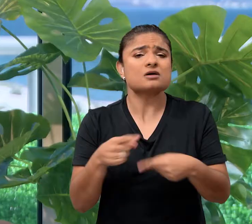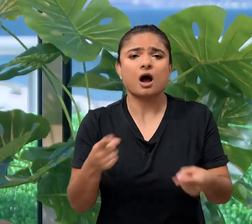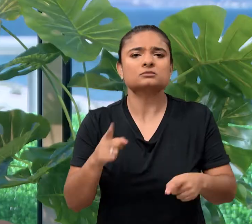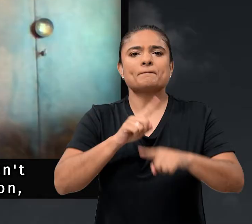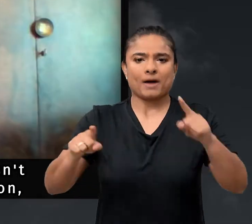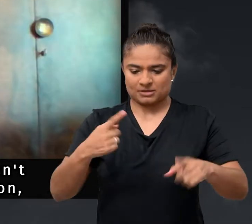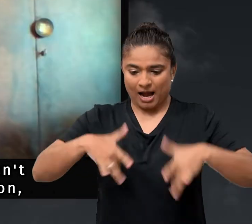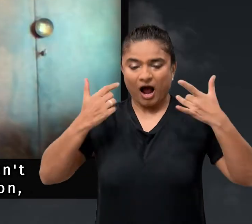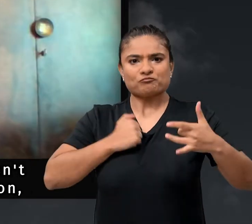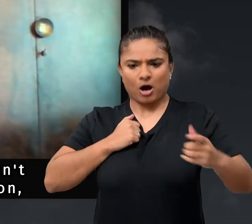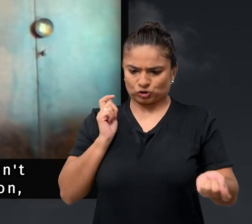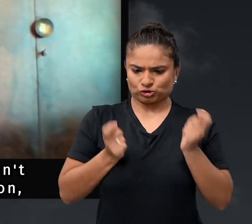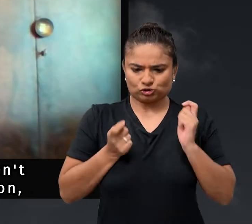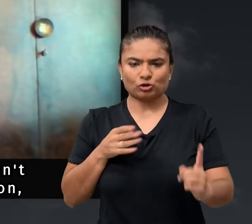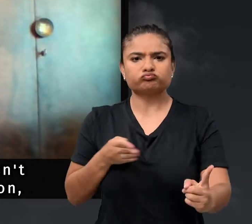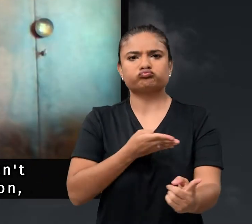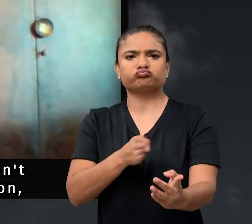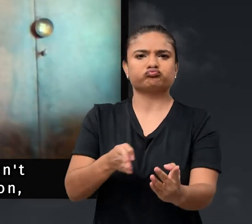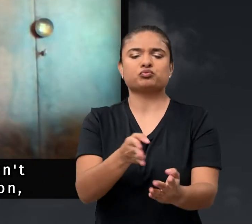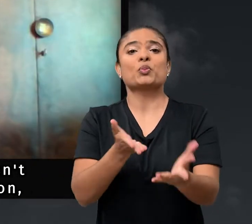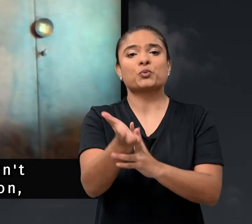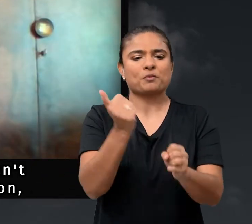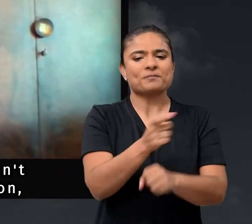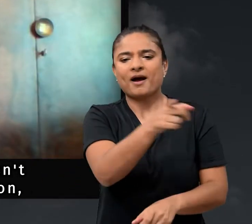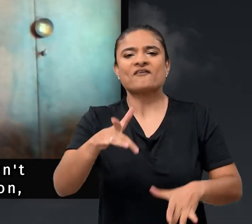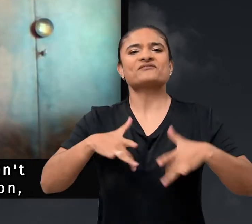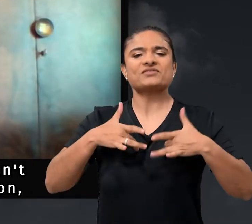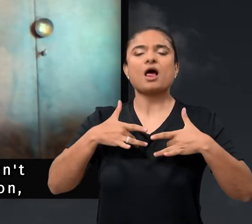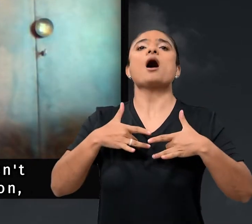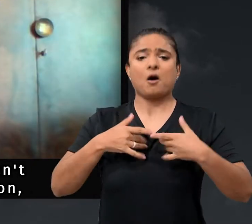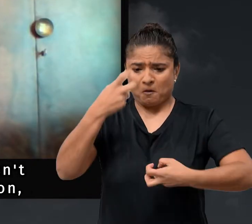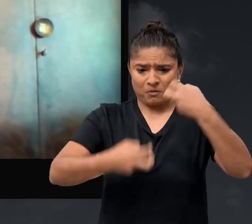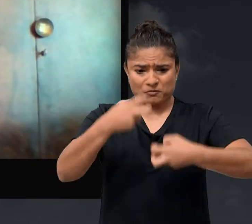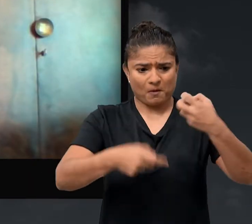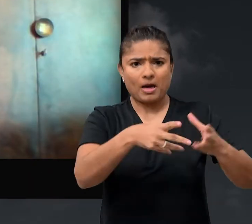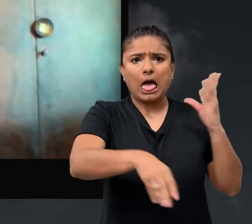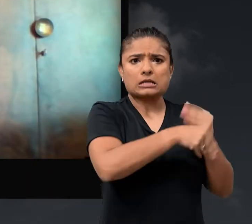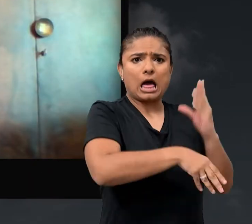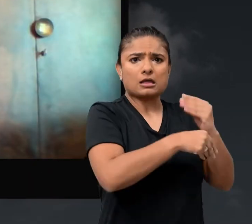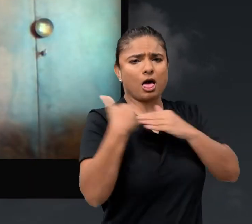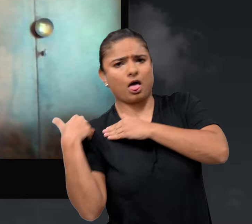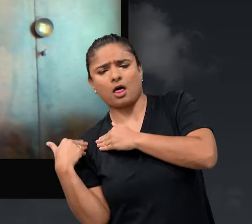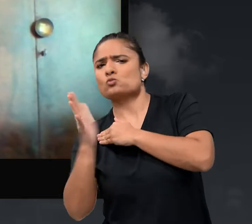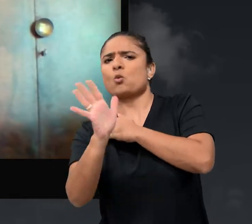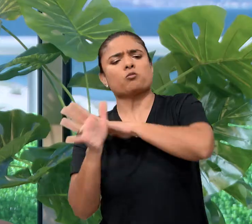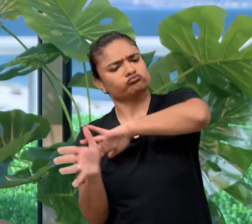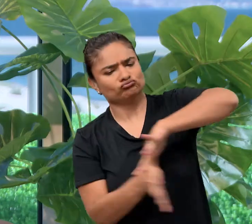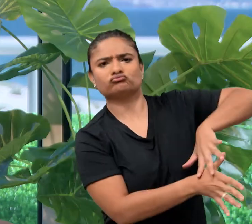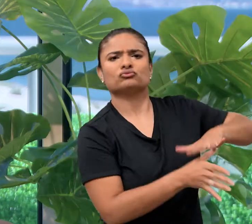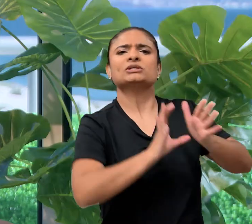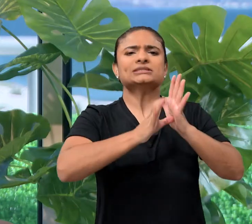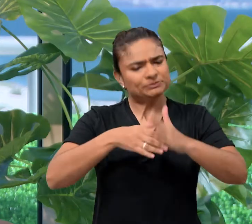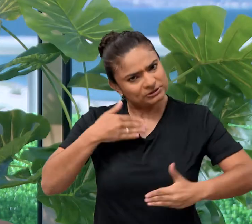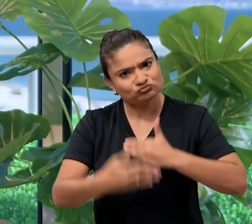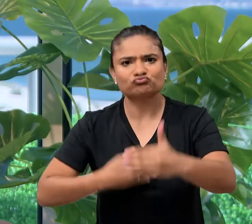shapes who they are, that more and more disability doesn't become a sort of problematic add-on. It becomes just a part of who one is. Dr.